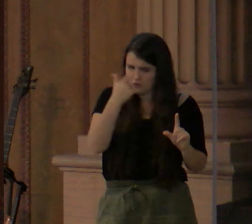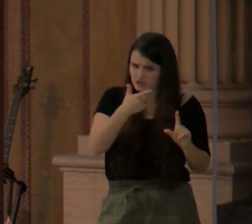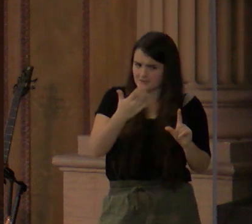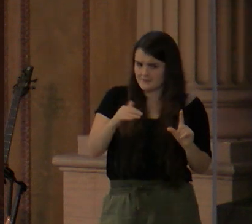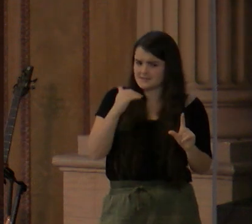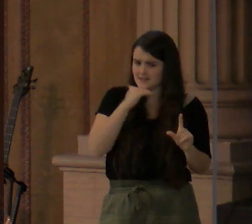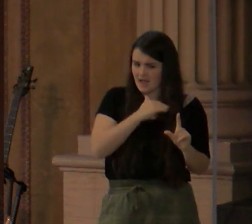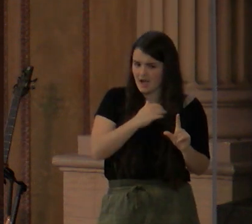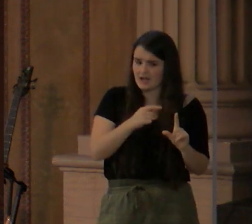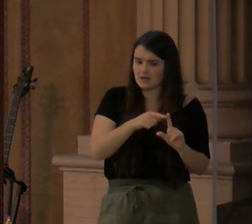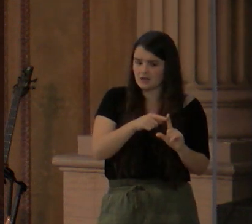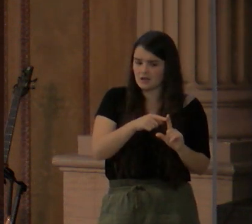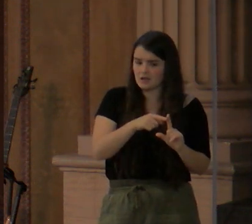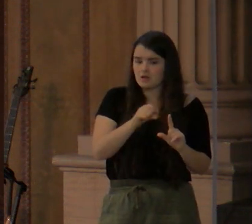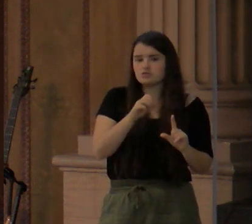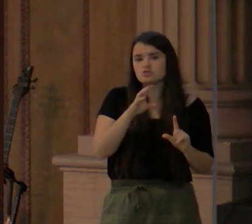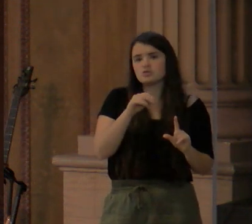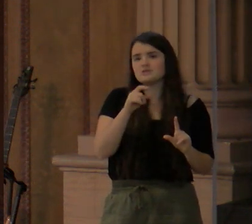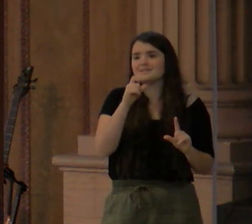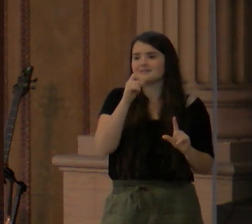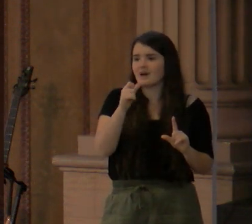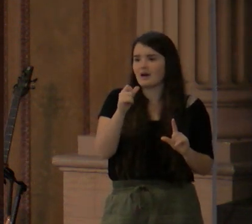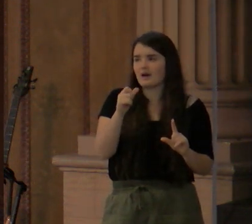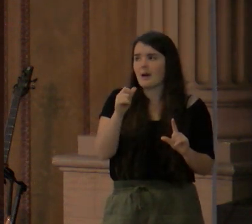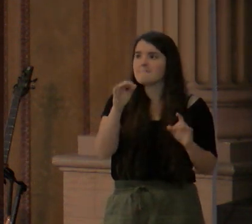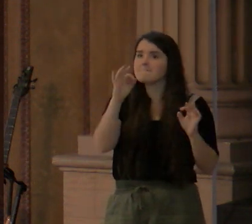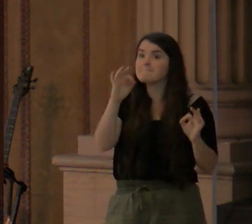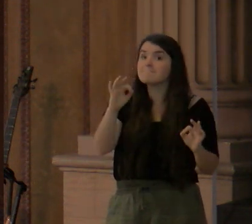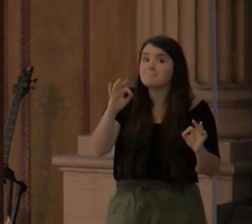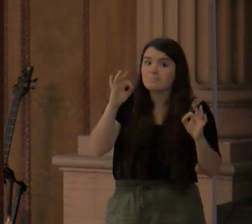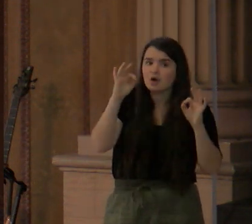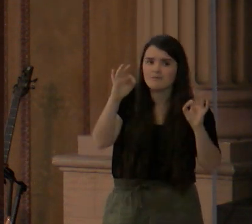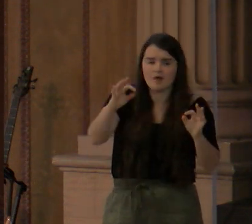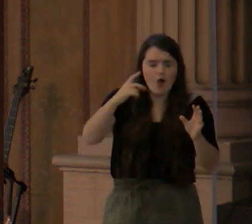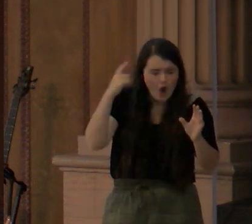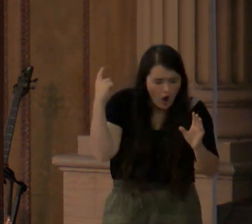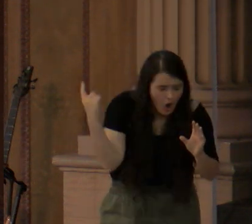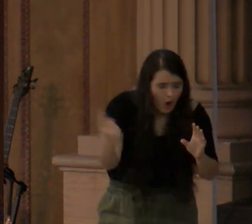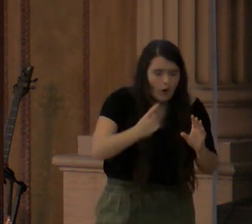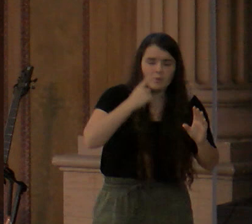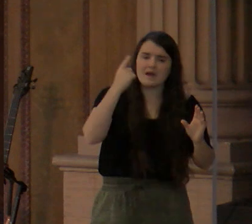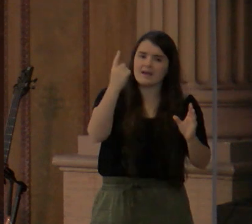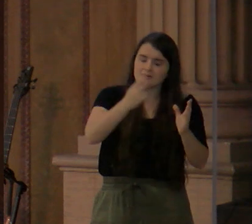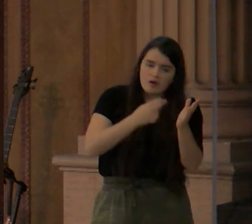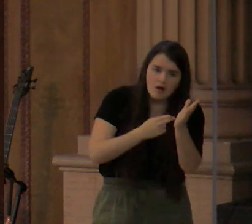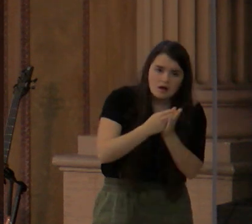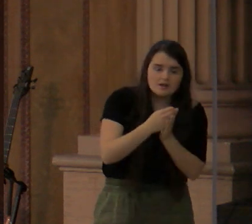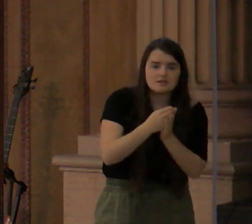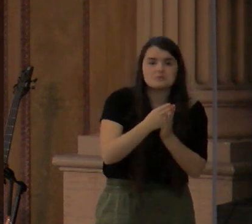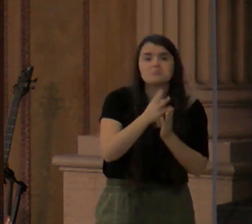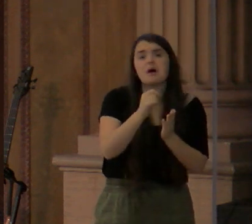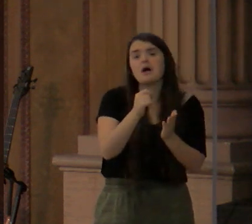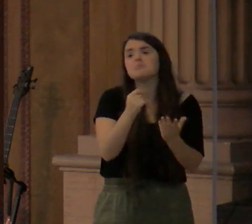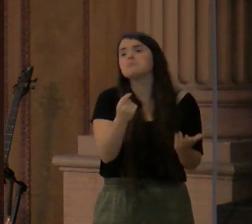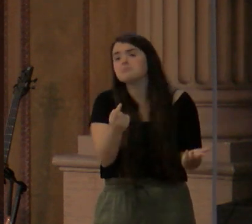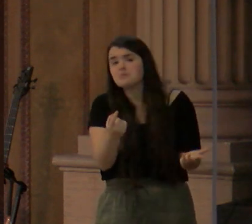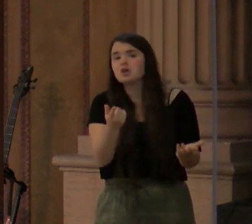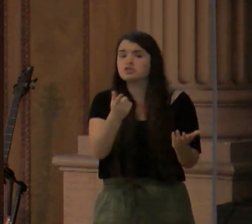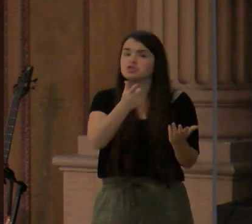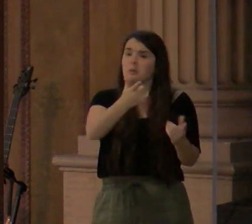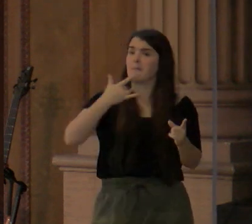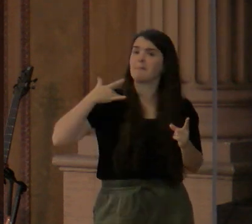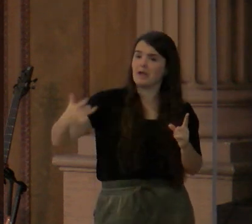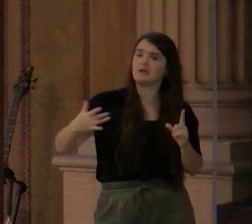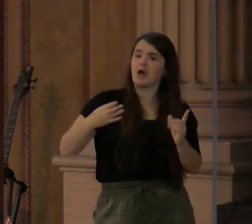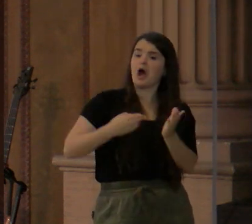she's not a perfectly honest person, of course. But it doesn't mean that she's not truly honest. You can be truly honest